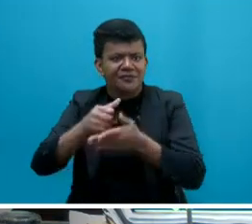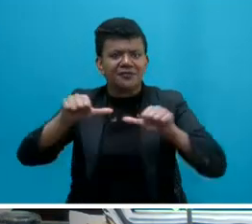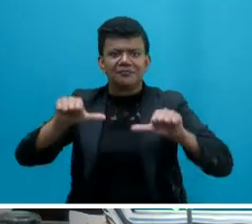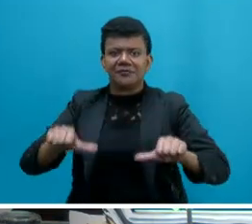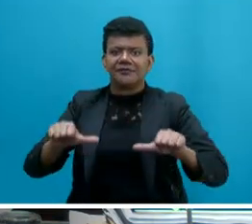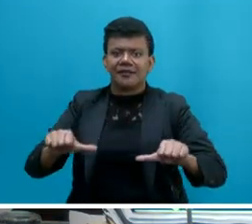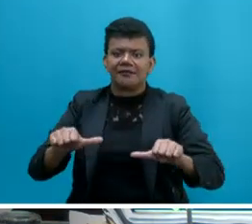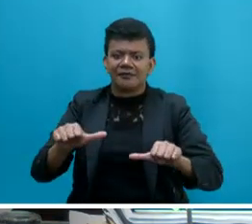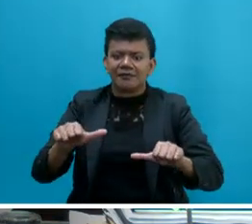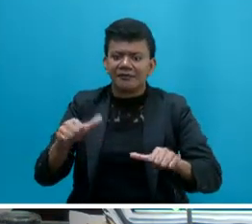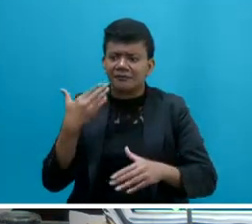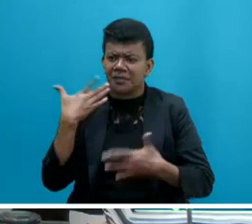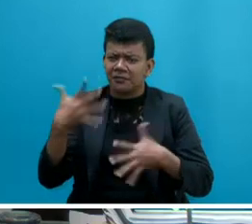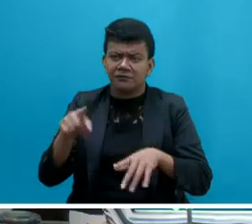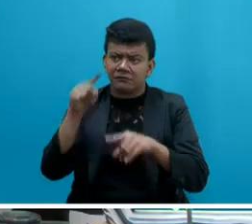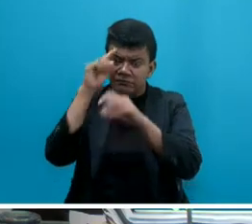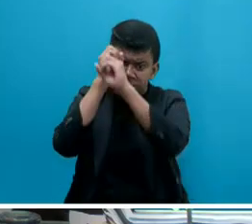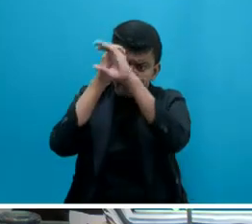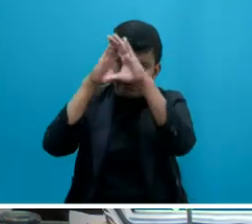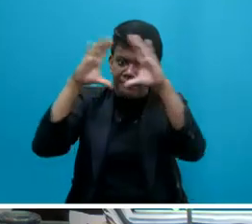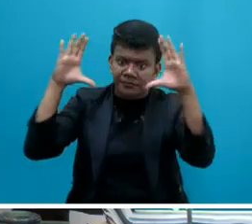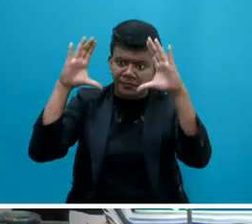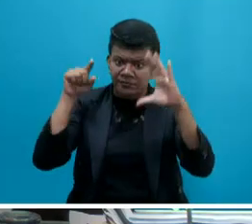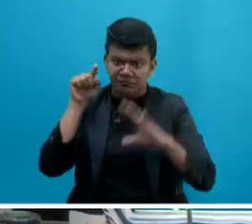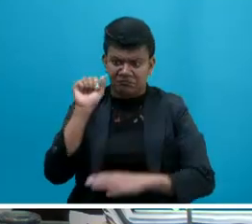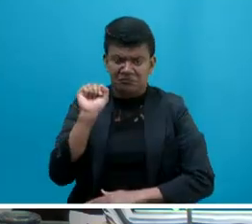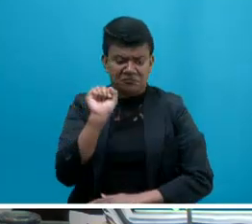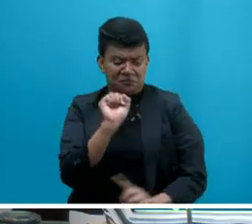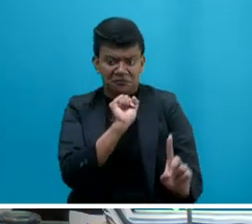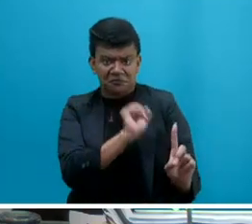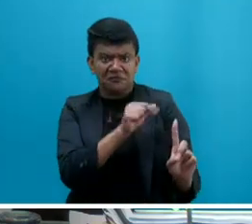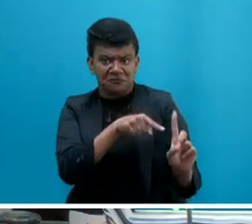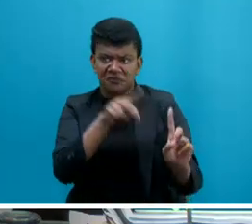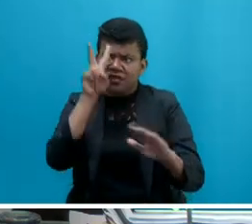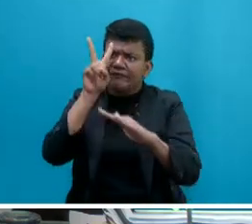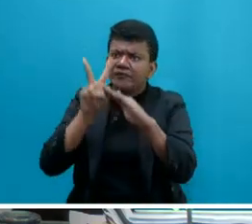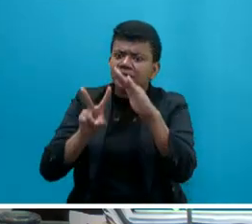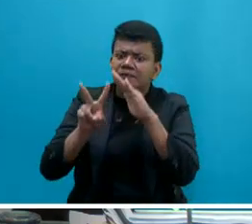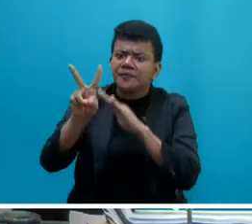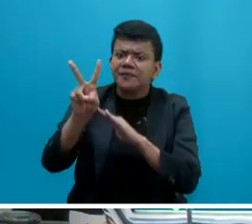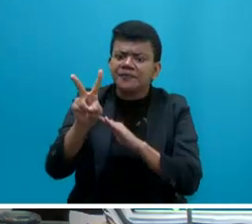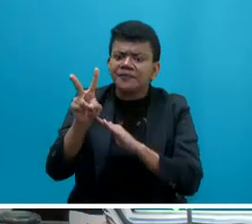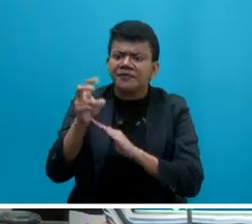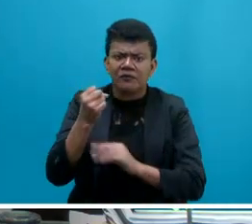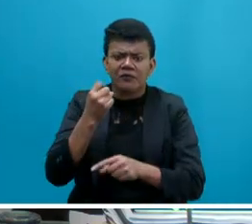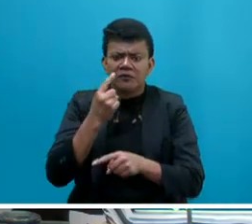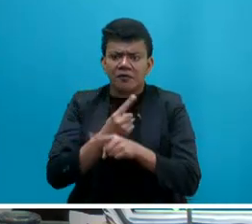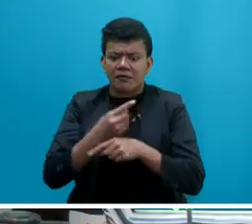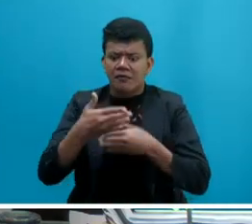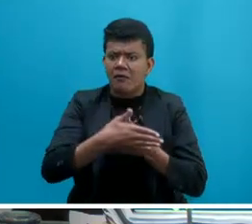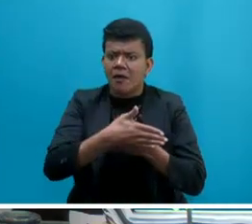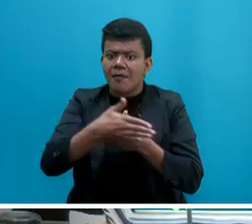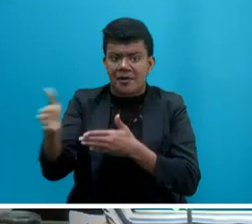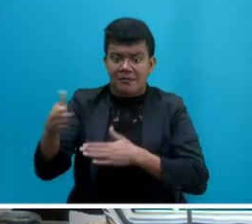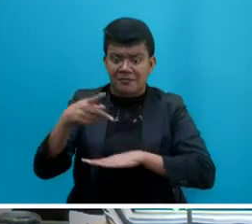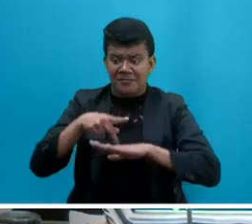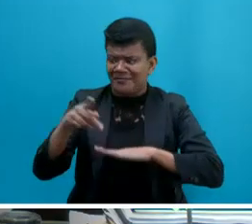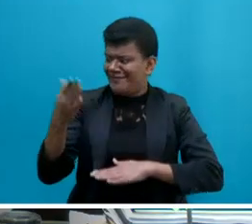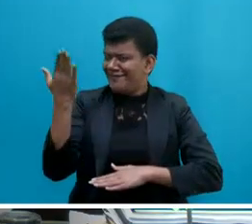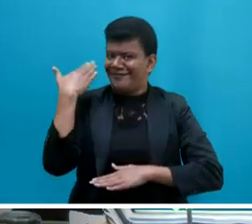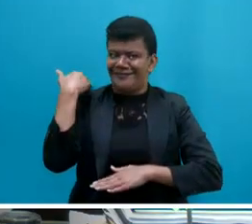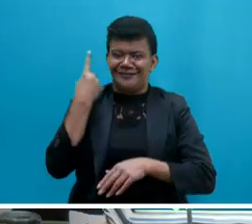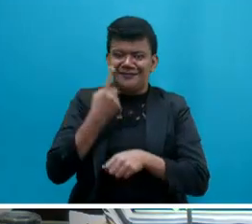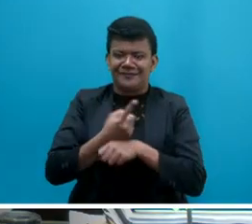vision as articulated in his speech that opened Parliament last week. I believe His Excellency's speech captures